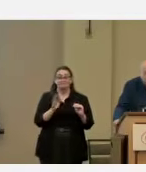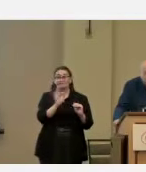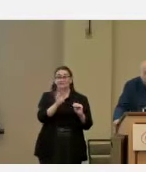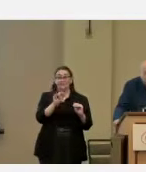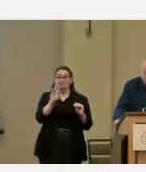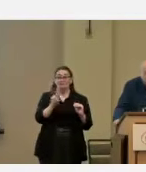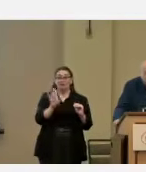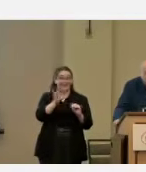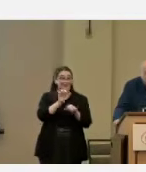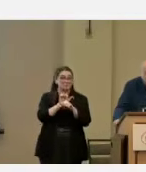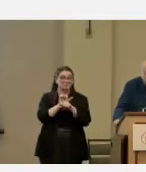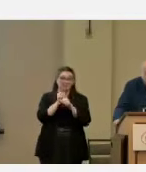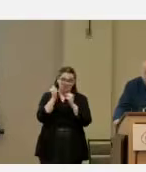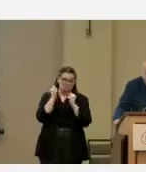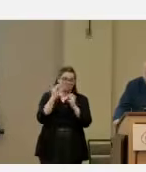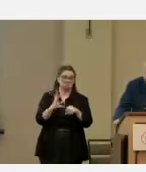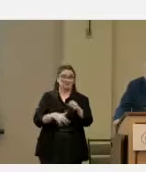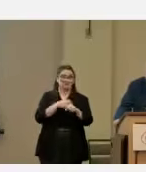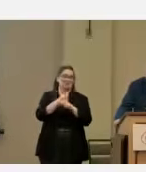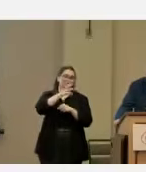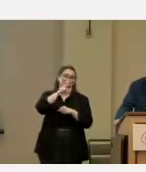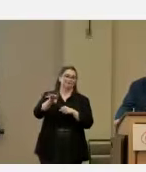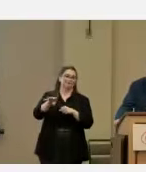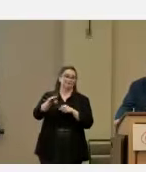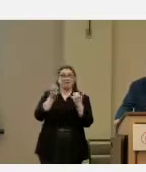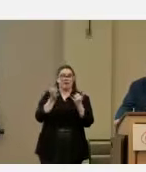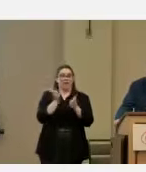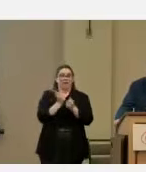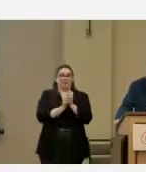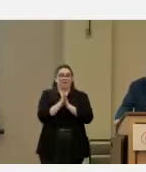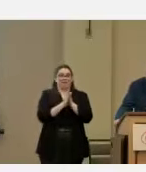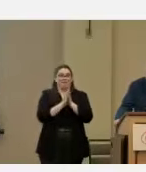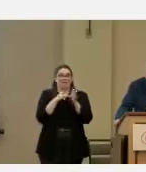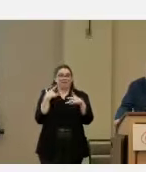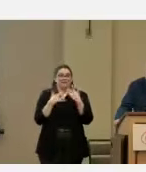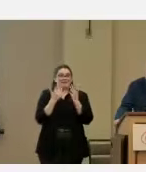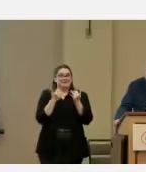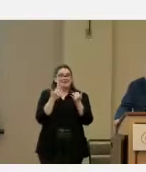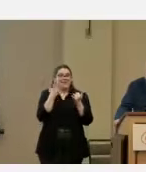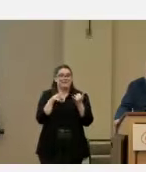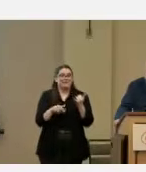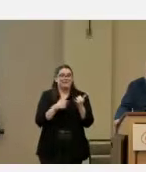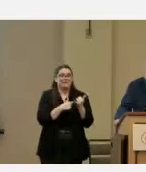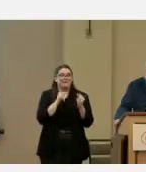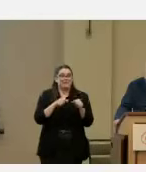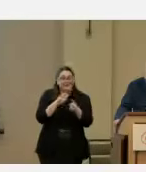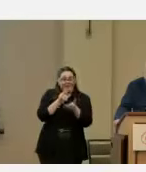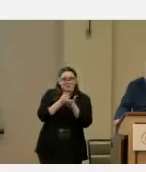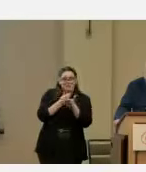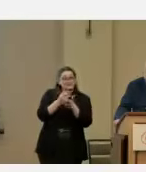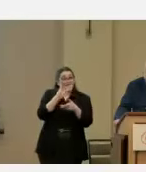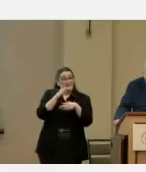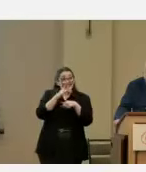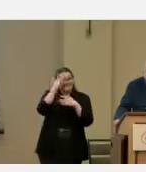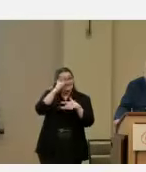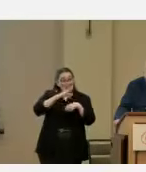Frank's work was ignored for a long time, and now everybody's all excited about it because we can treat early disease, because a lot